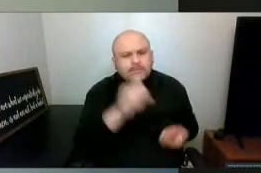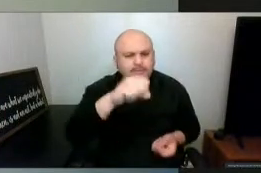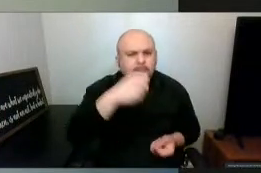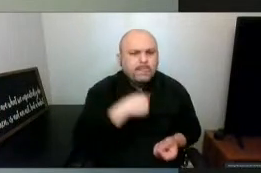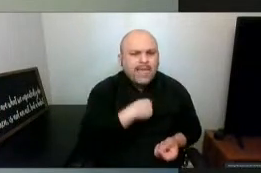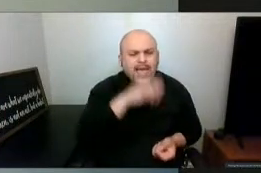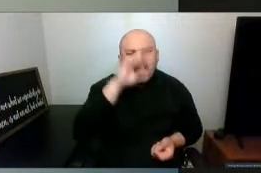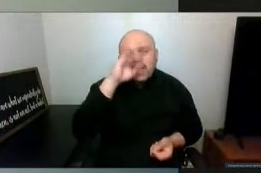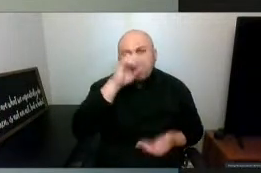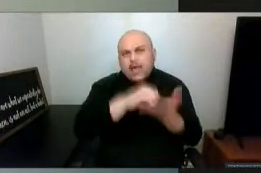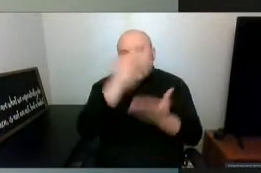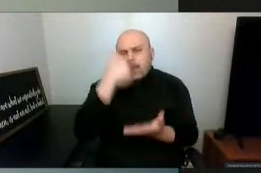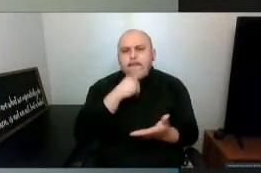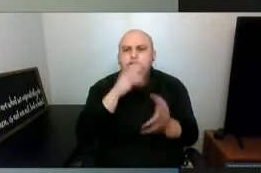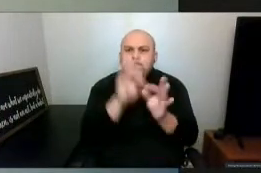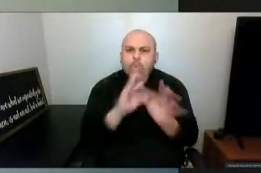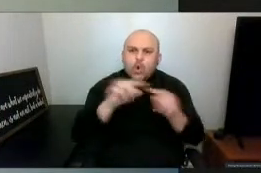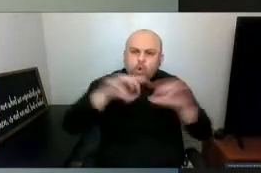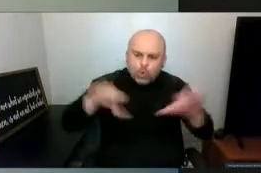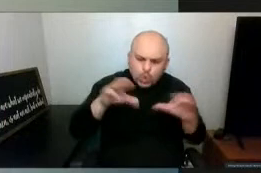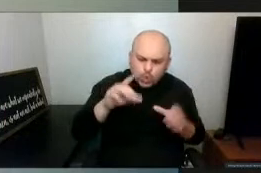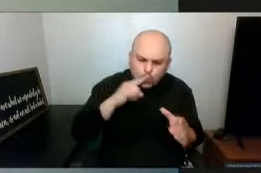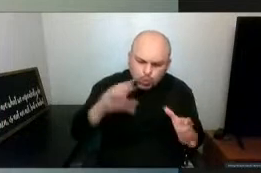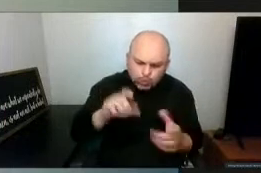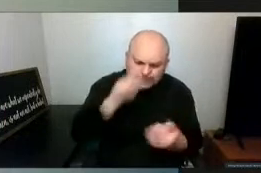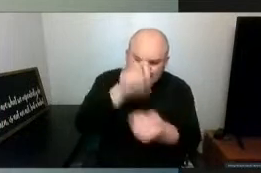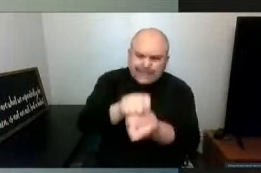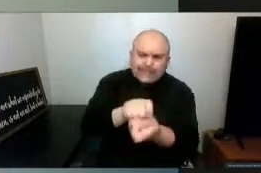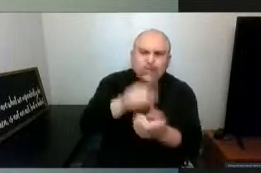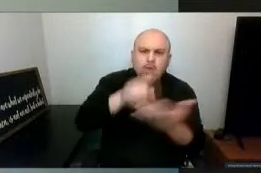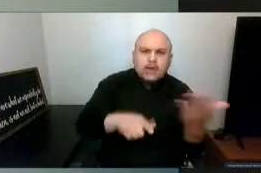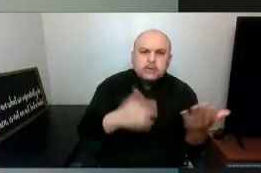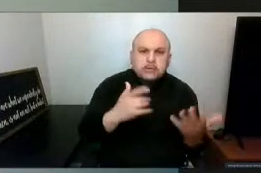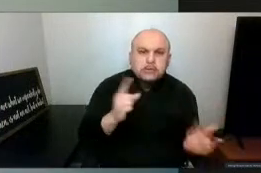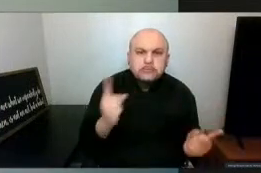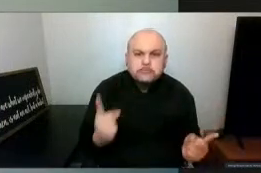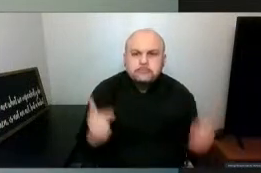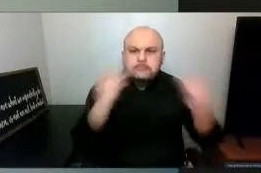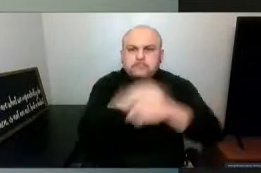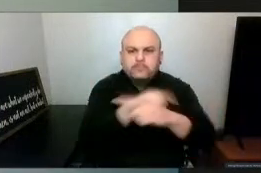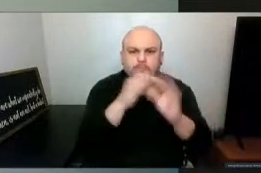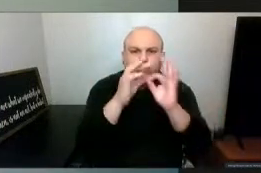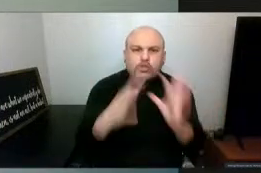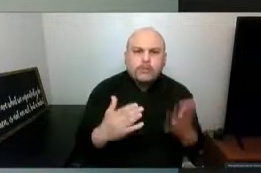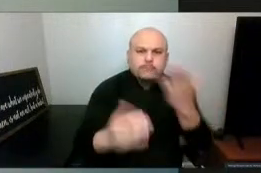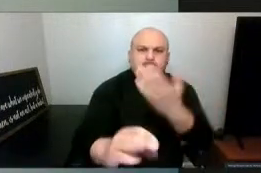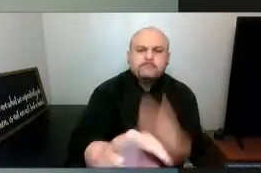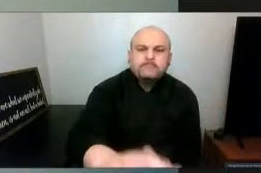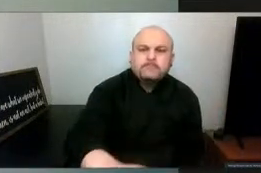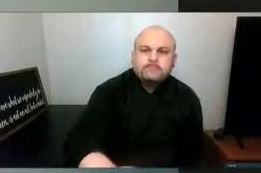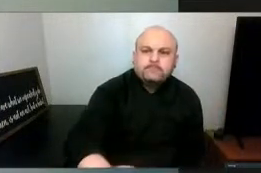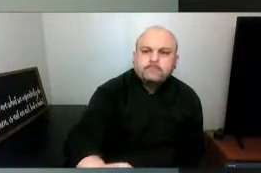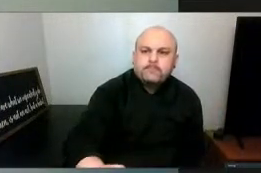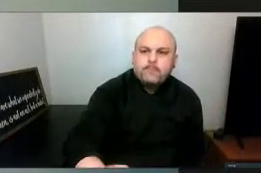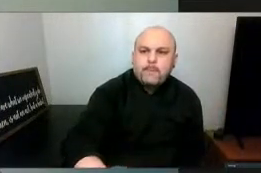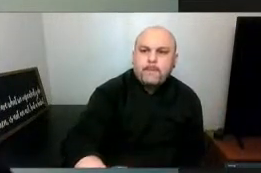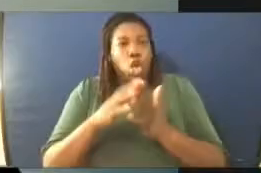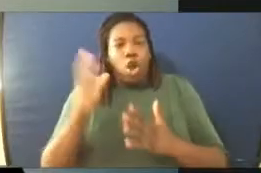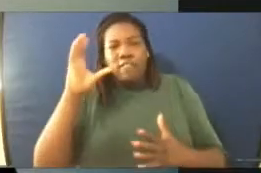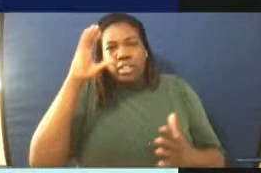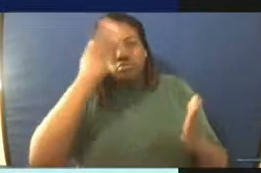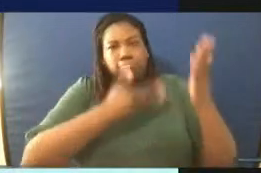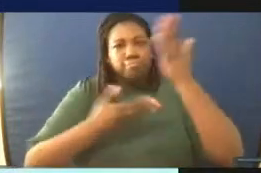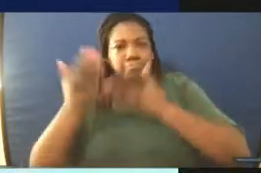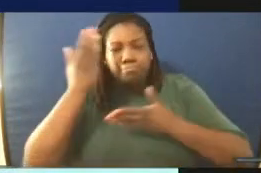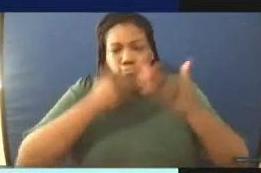you know, exactly what you did, is to look beneath the overall data to look at those subpopulations, because we often miss them. Great,